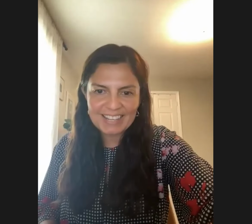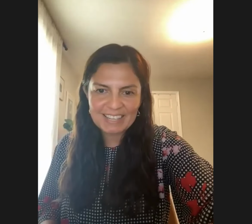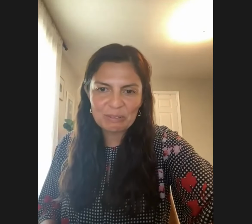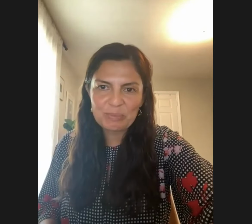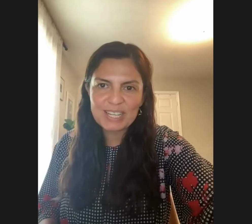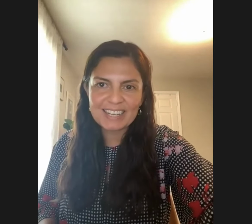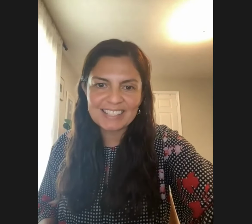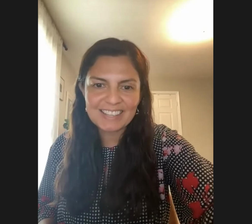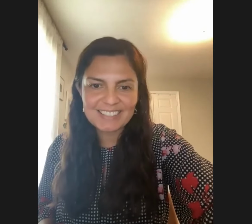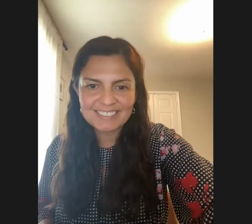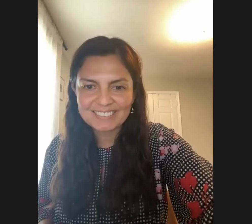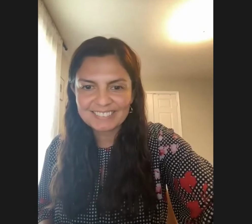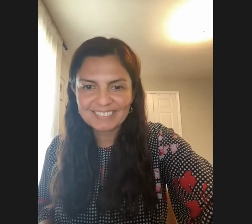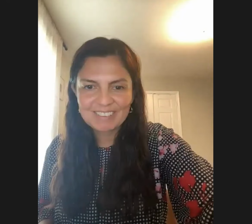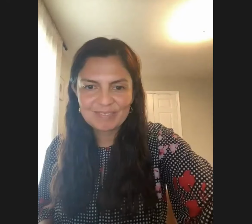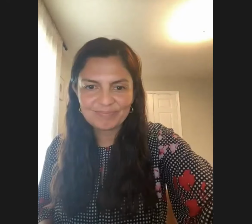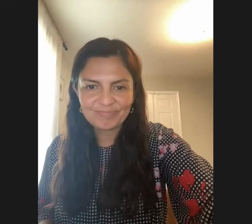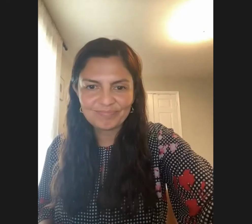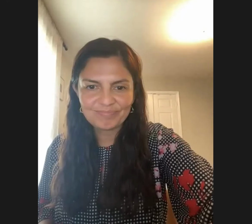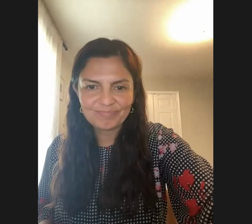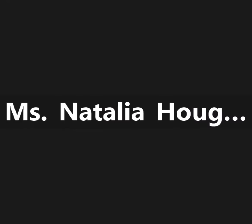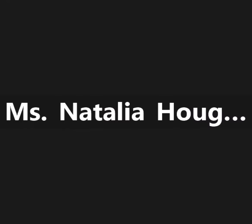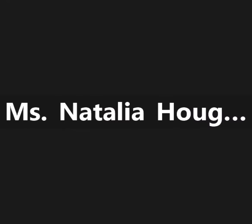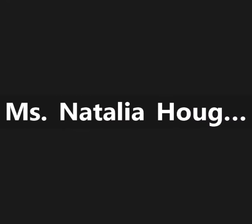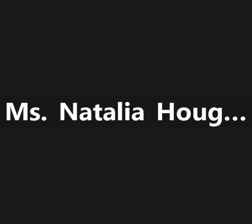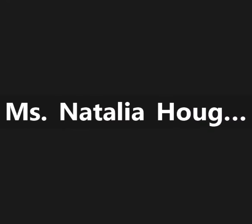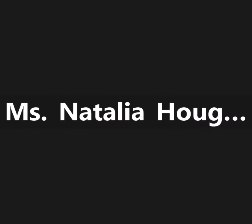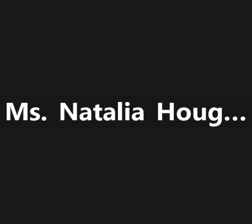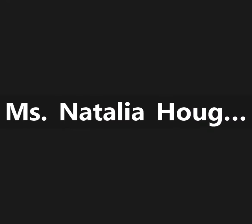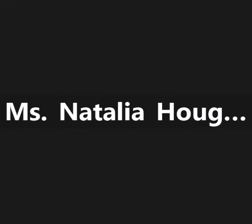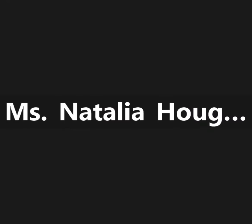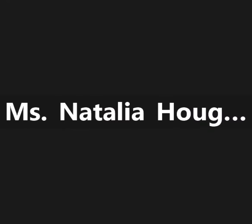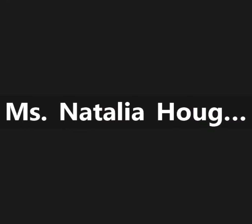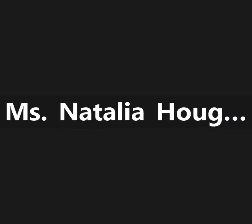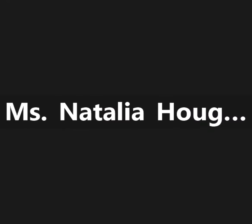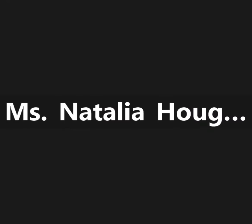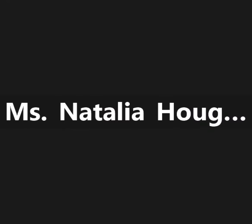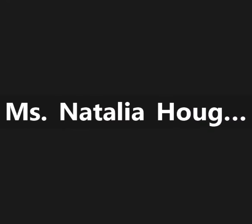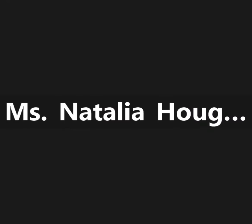see each other at this next webinar in our series. Thank you so much.